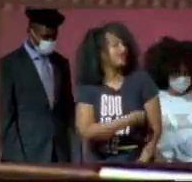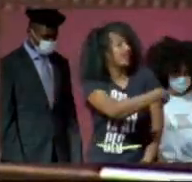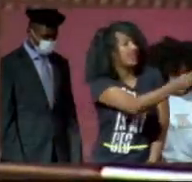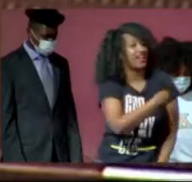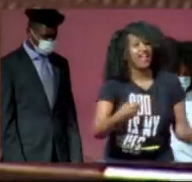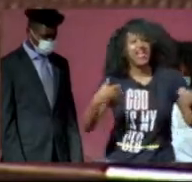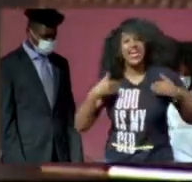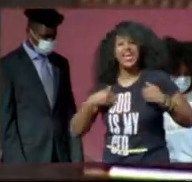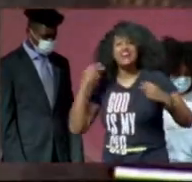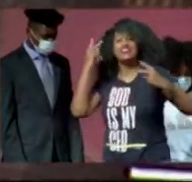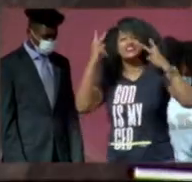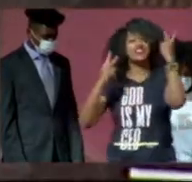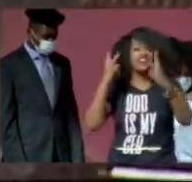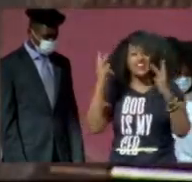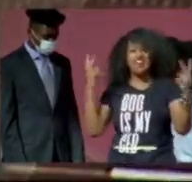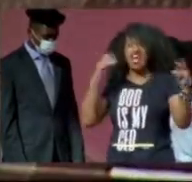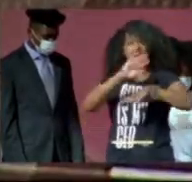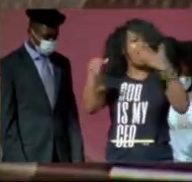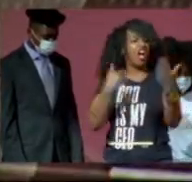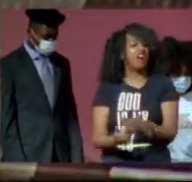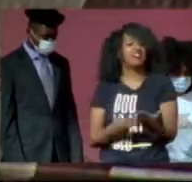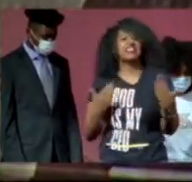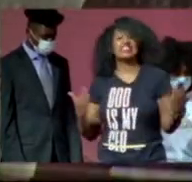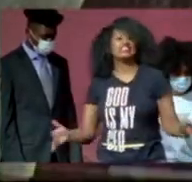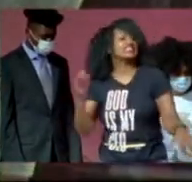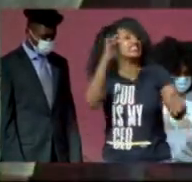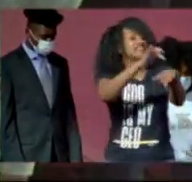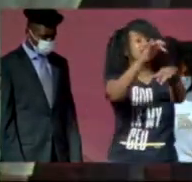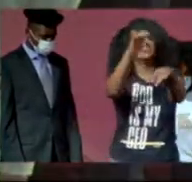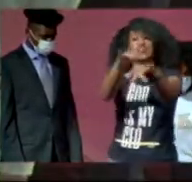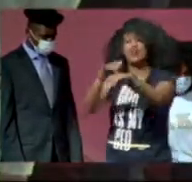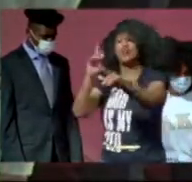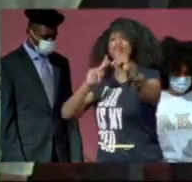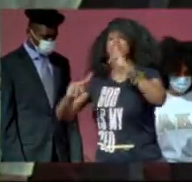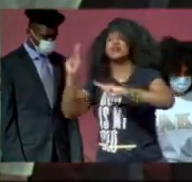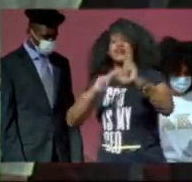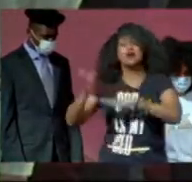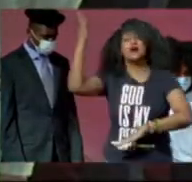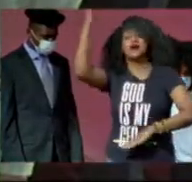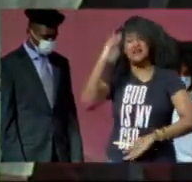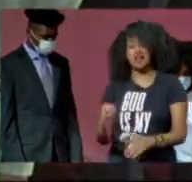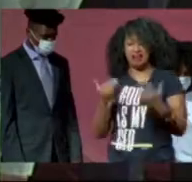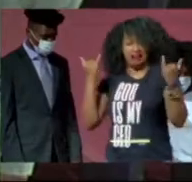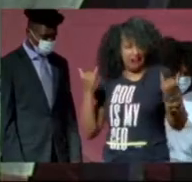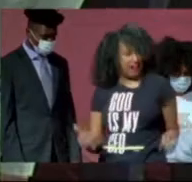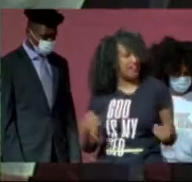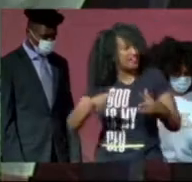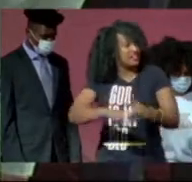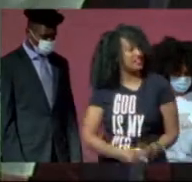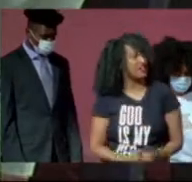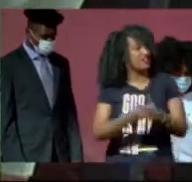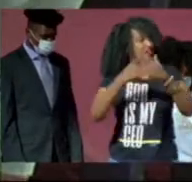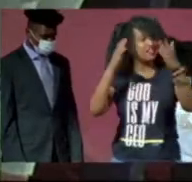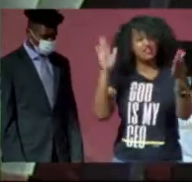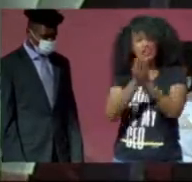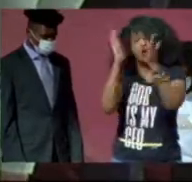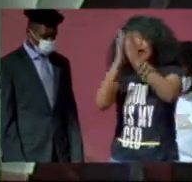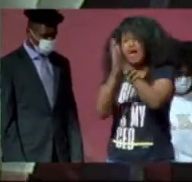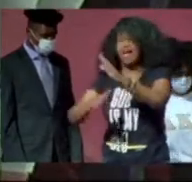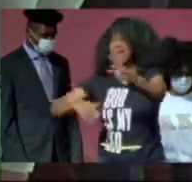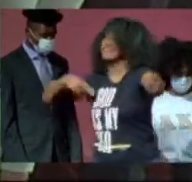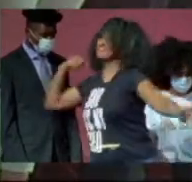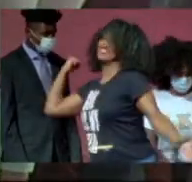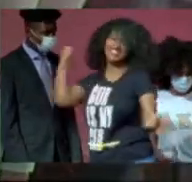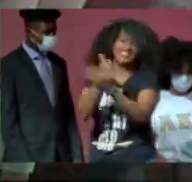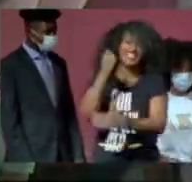shall have victory in everything that they touch. And the people of God put their hands together and said amen. If